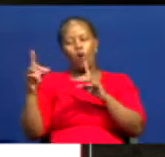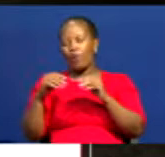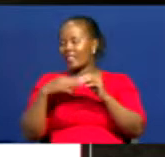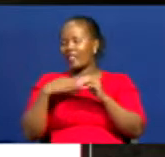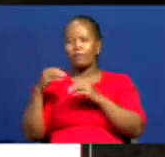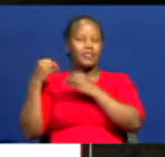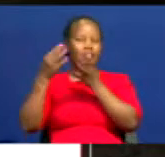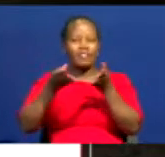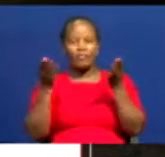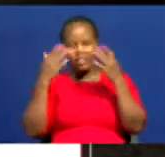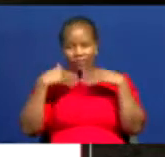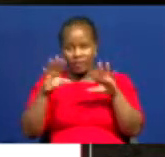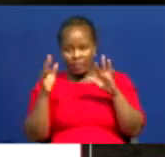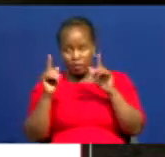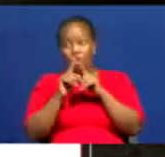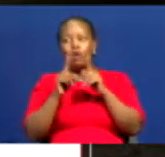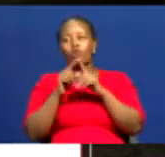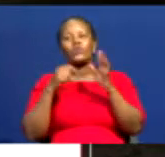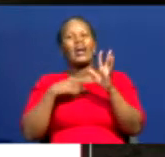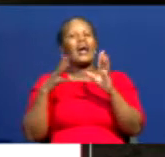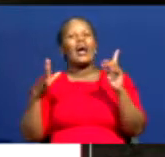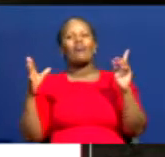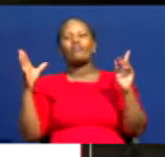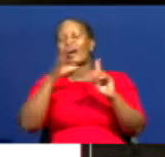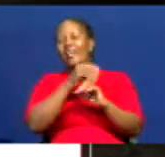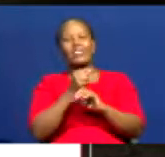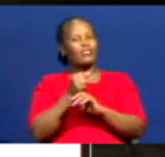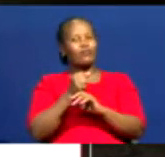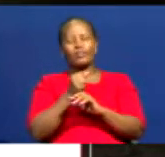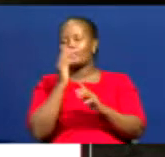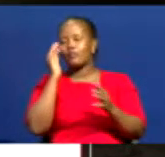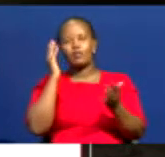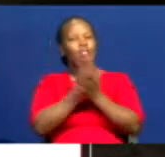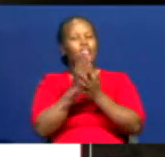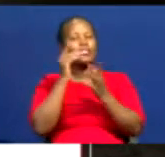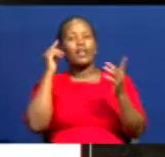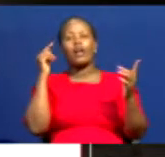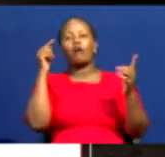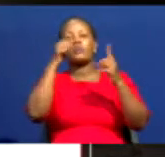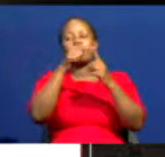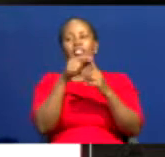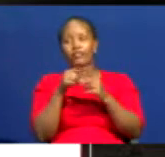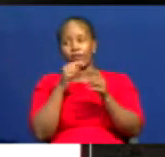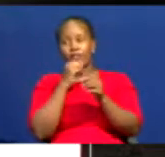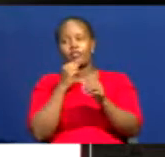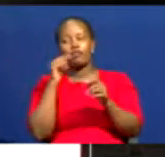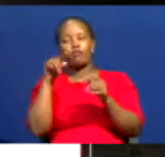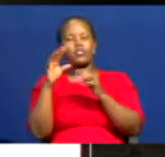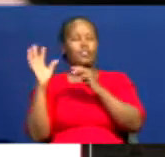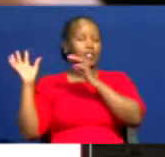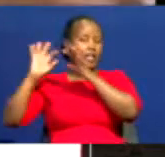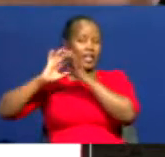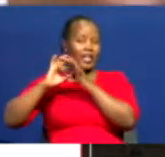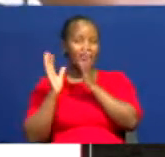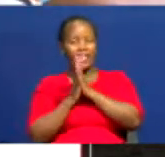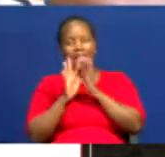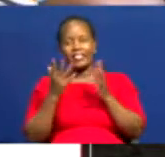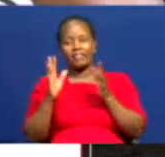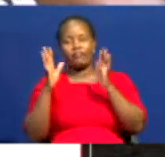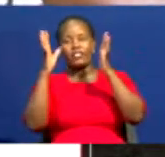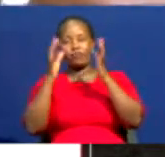delivered, and I have achieved the real objective of the cultural festival. And then